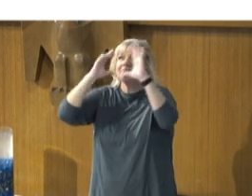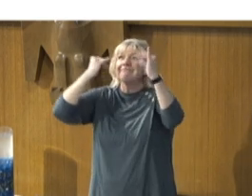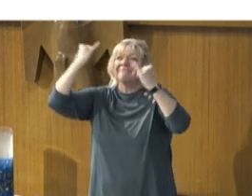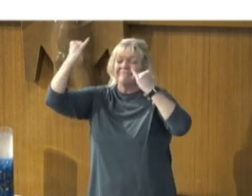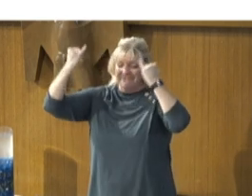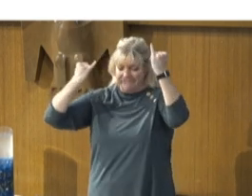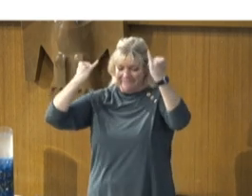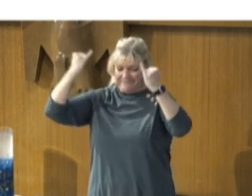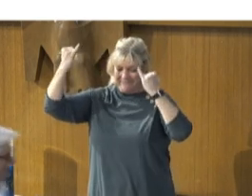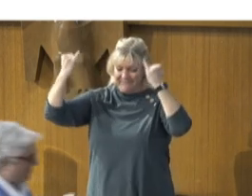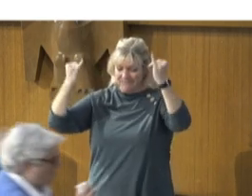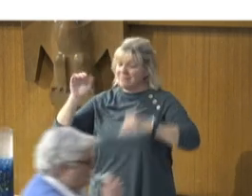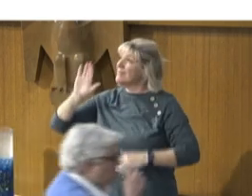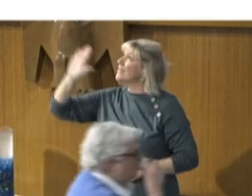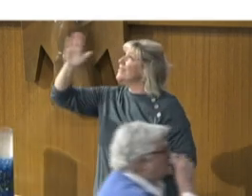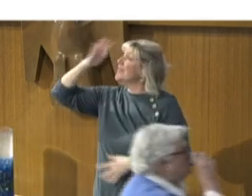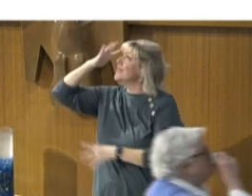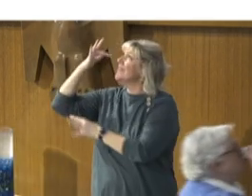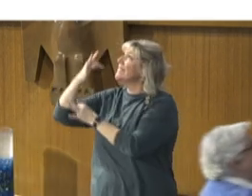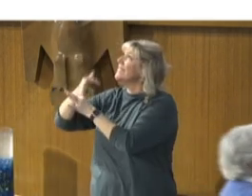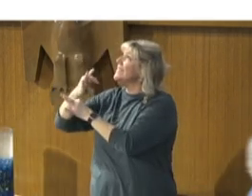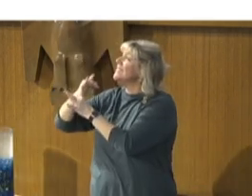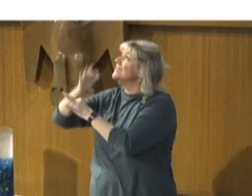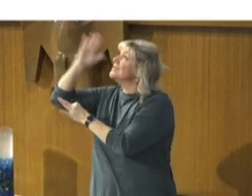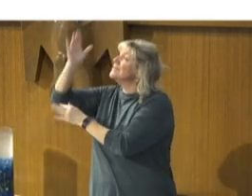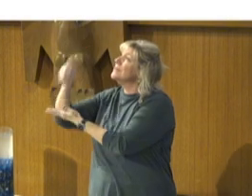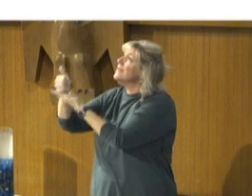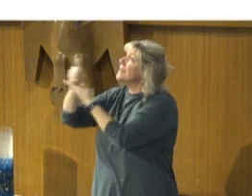Your faithfulness to see me